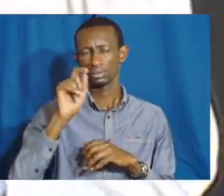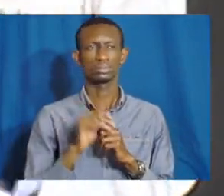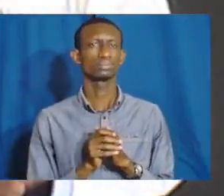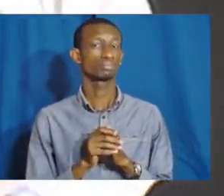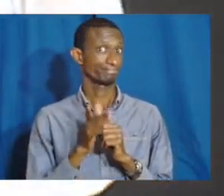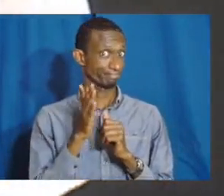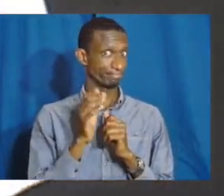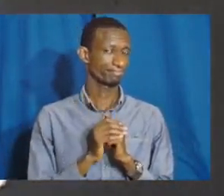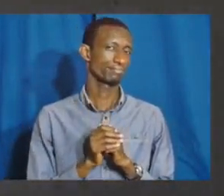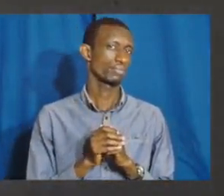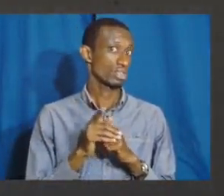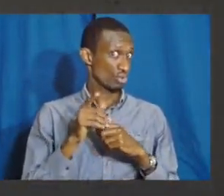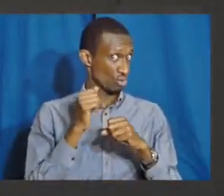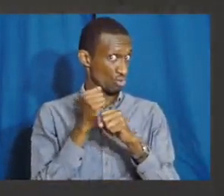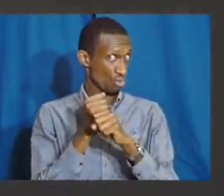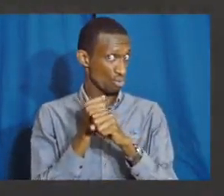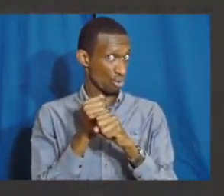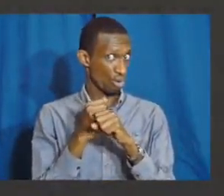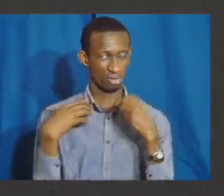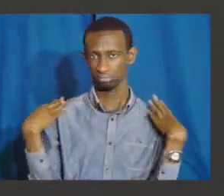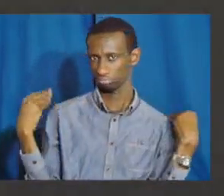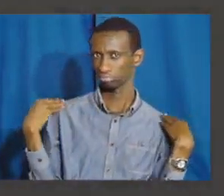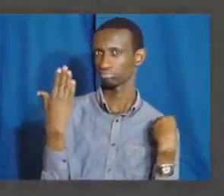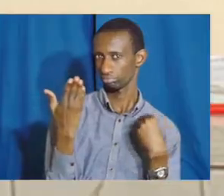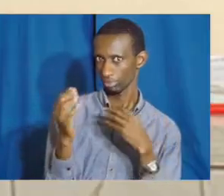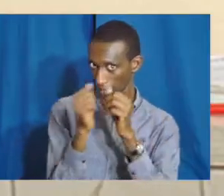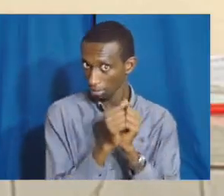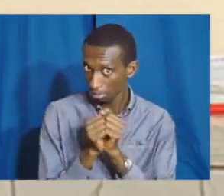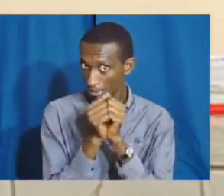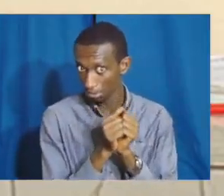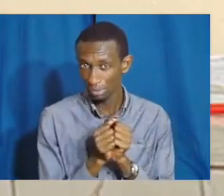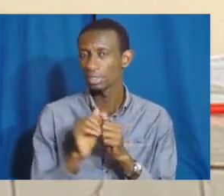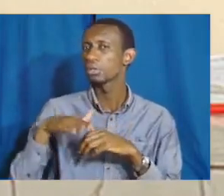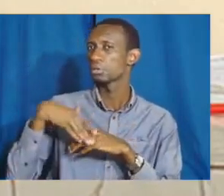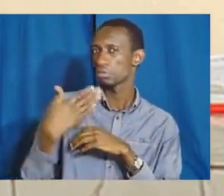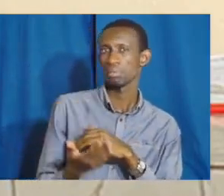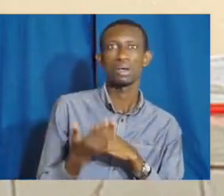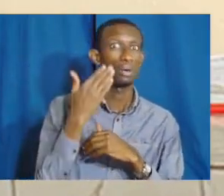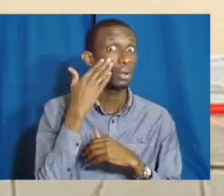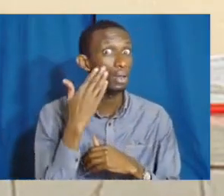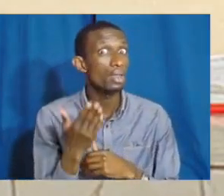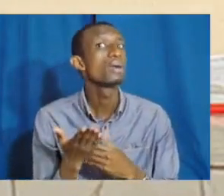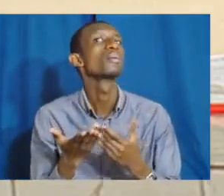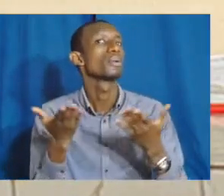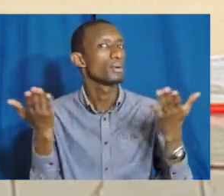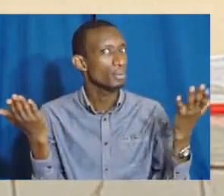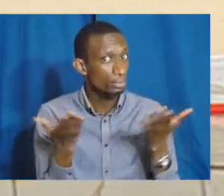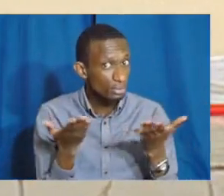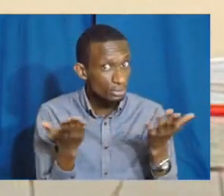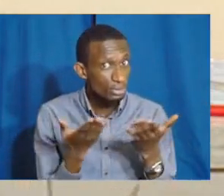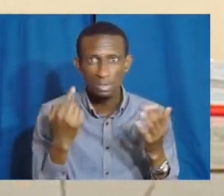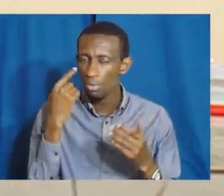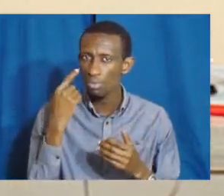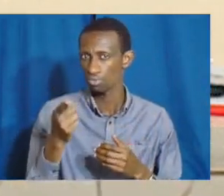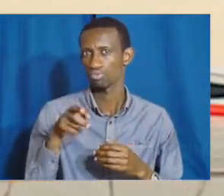We are going to do this question together, and then you will see how to find y-intercept, how to